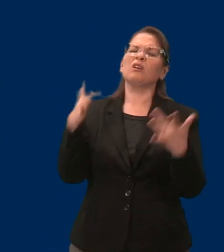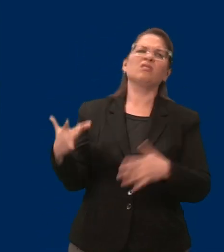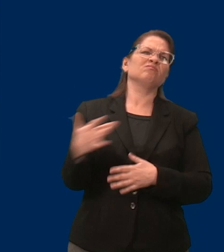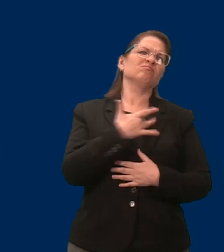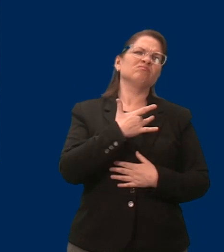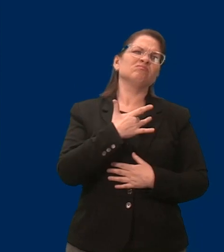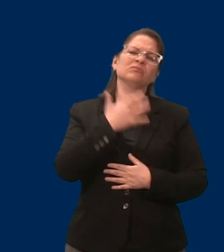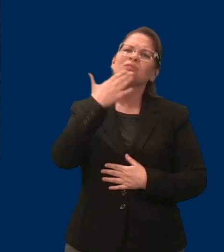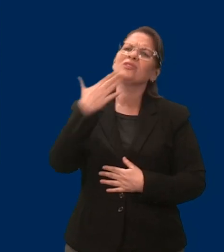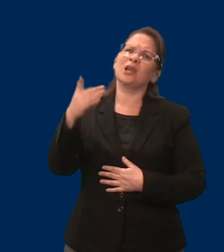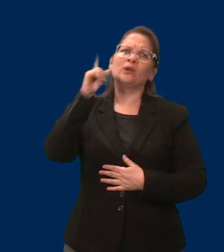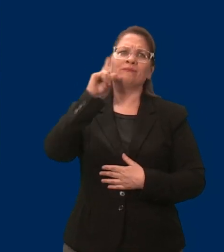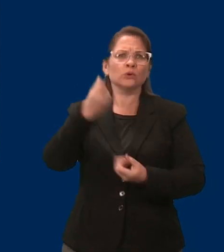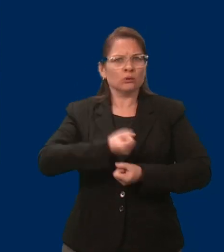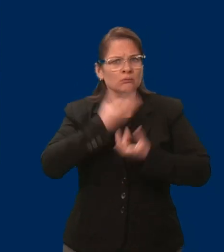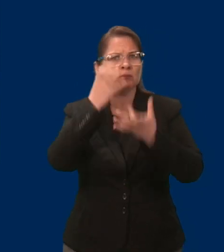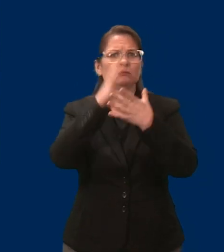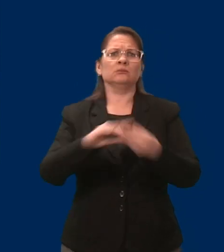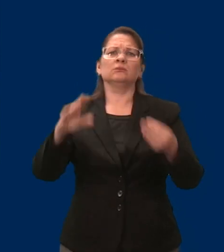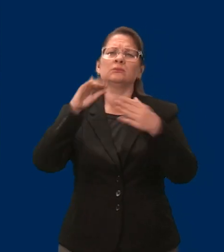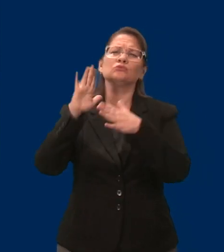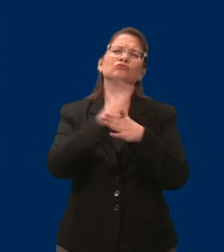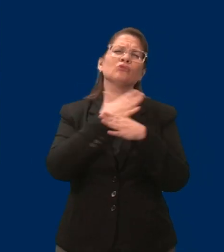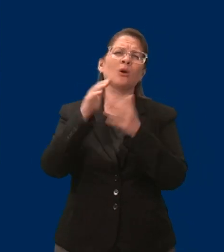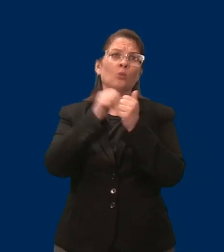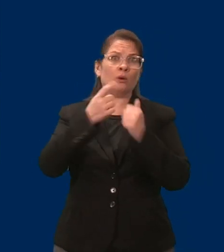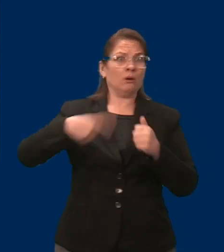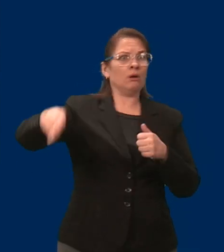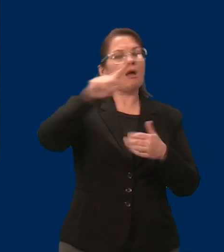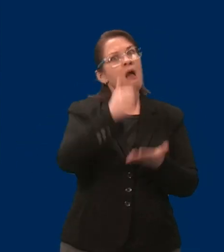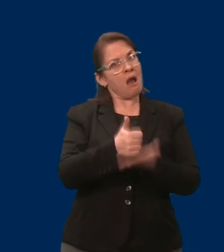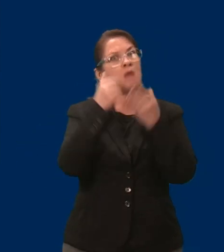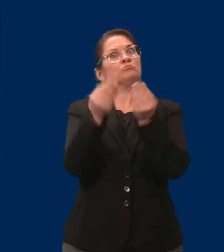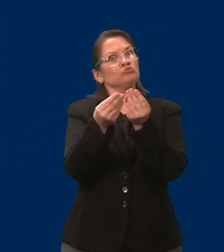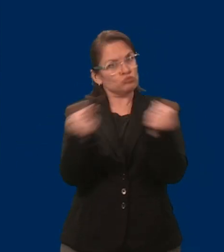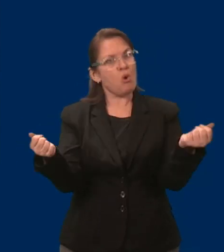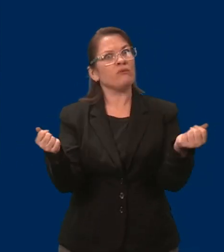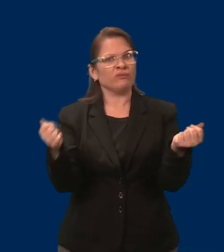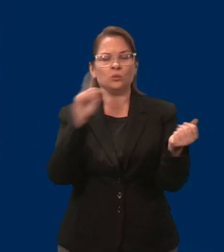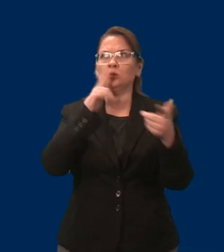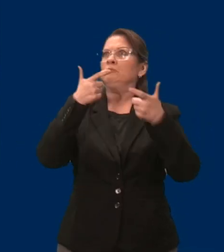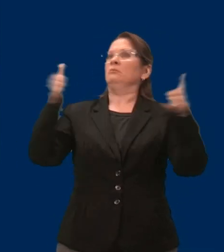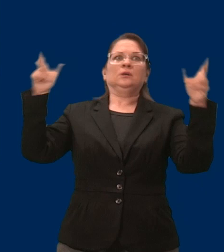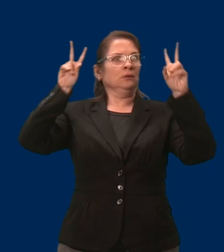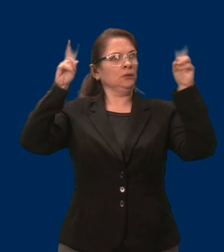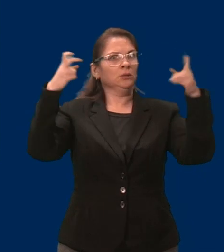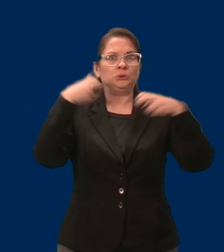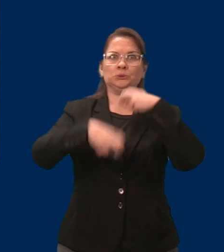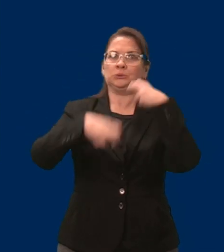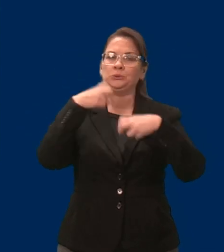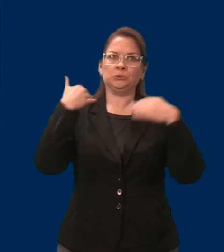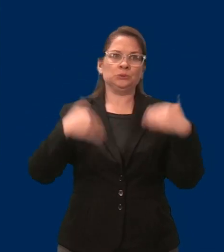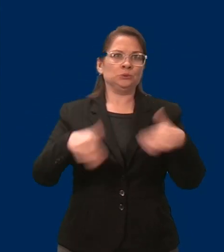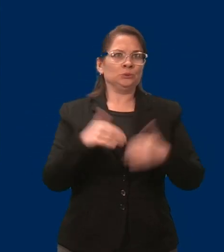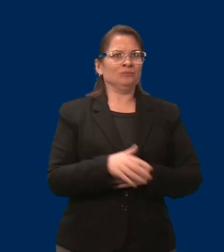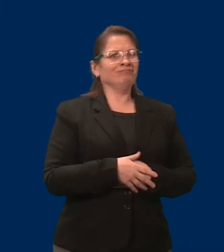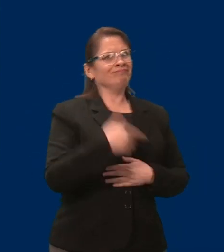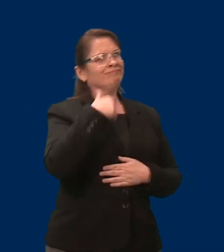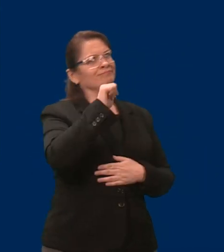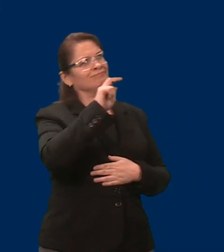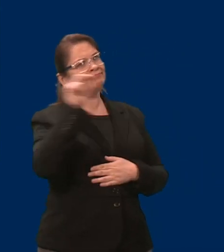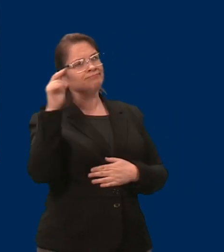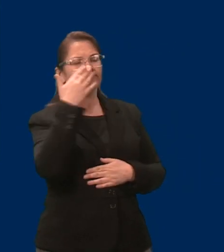family and help us solve these systemic issues. So, I appreciate that there is a bill out there that's going to try to do this for families like